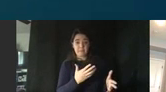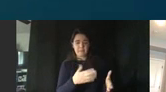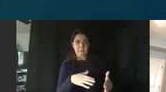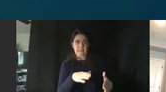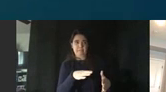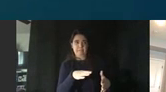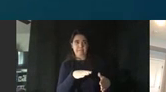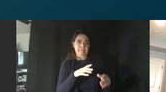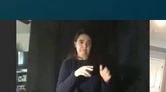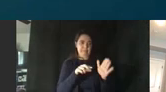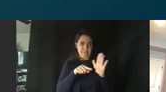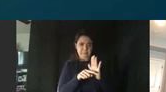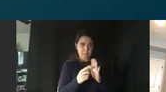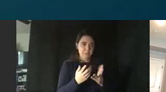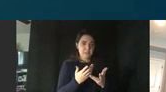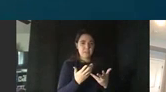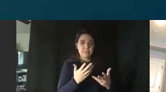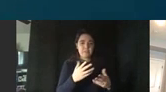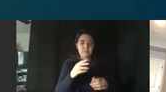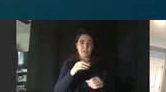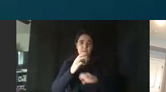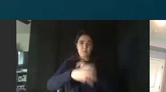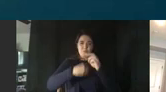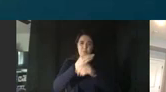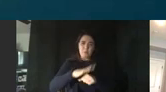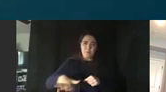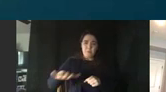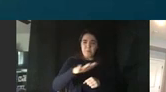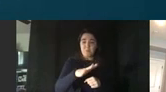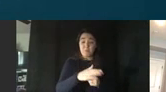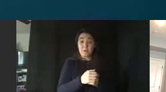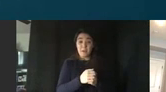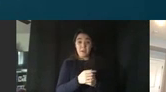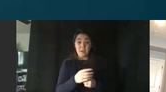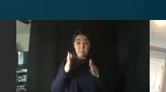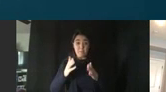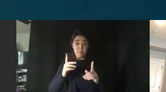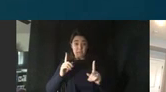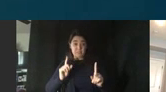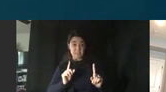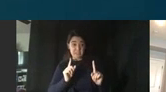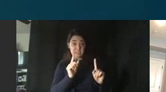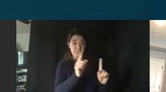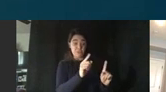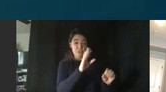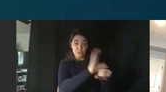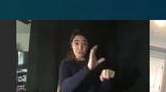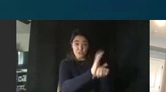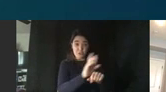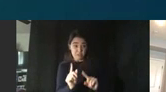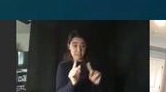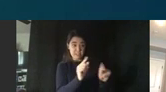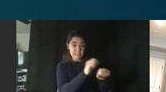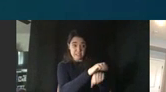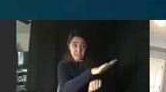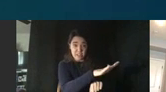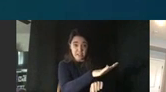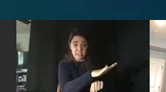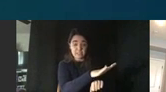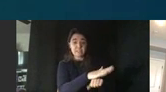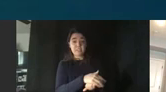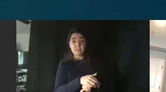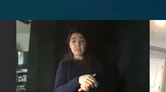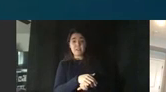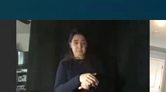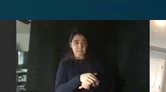movement, and they sent someone to her church. They flew him in, and they sent someone to have dinner with people that they